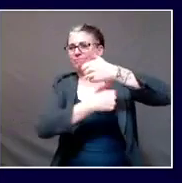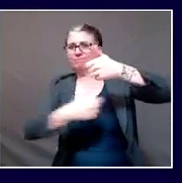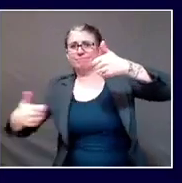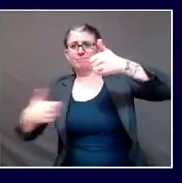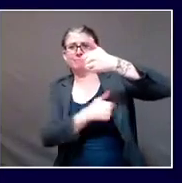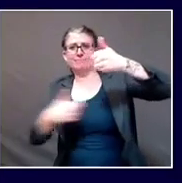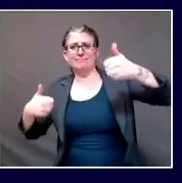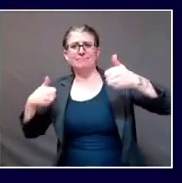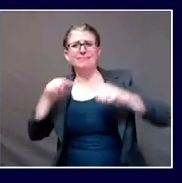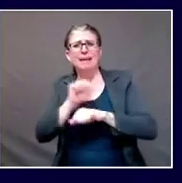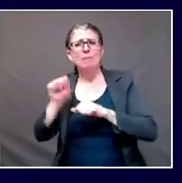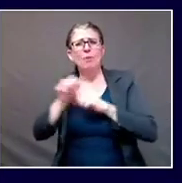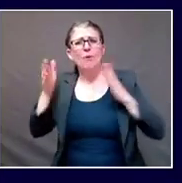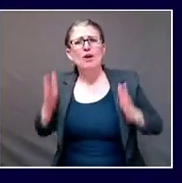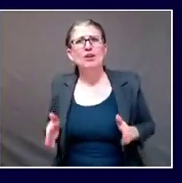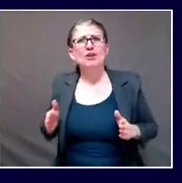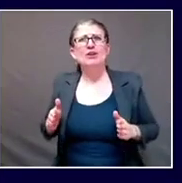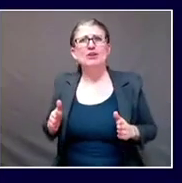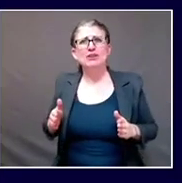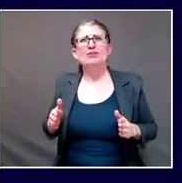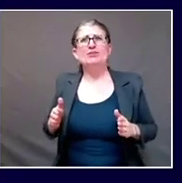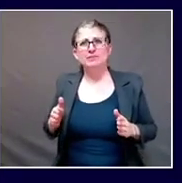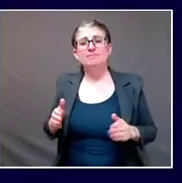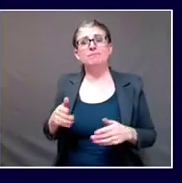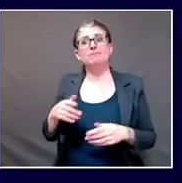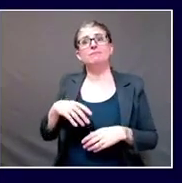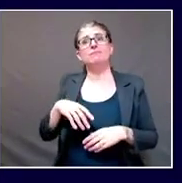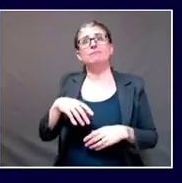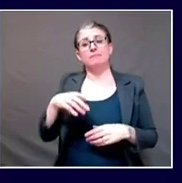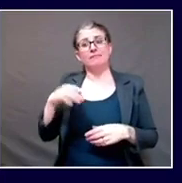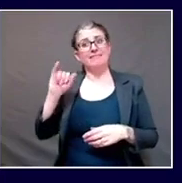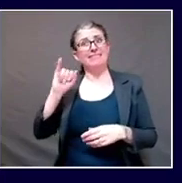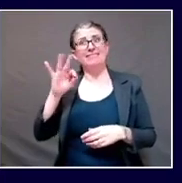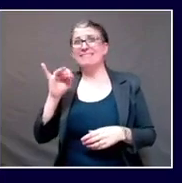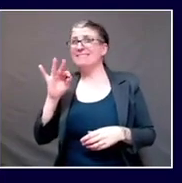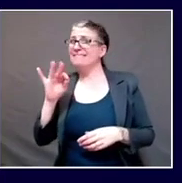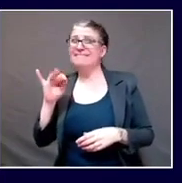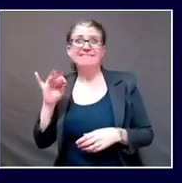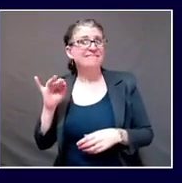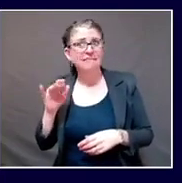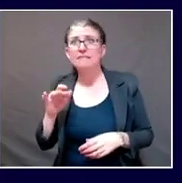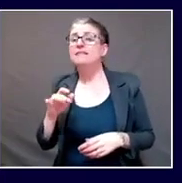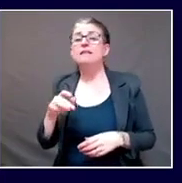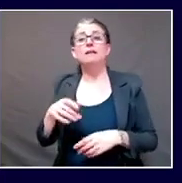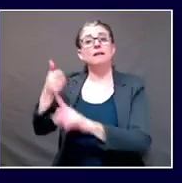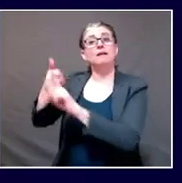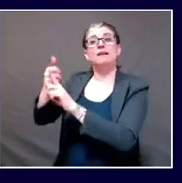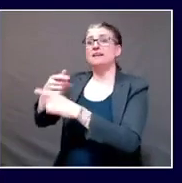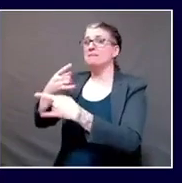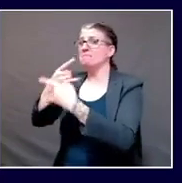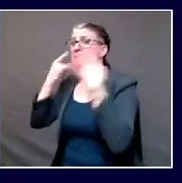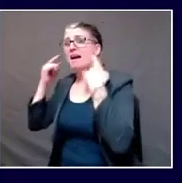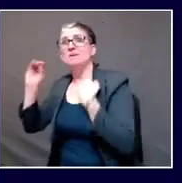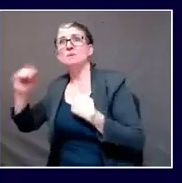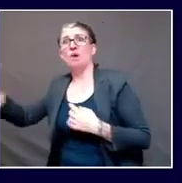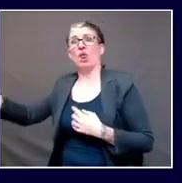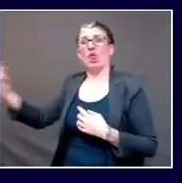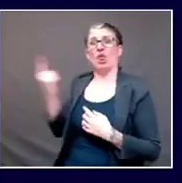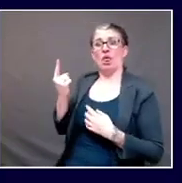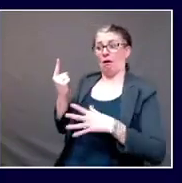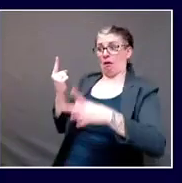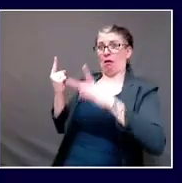we're encouraging kind of everybody to work together and asking kind of consumers to do their part to help protect these employees as well.